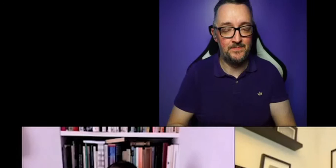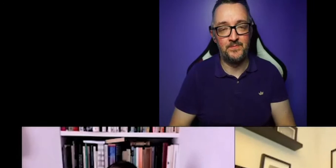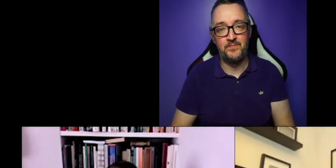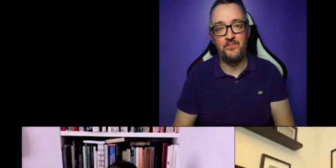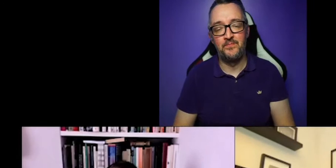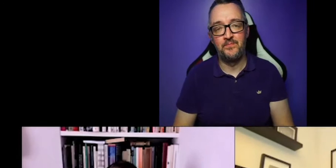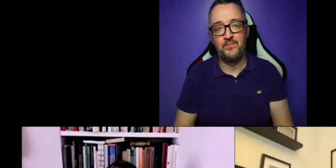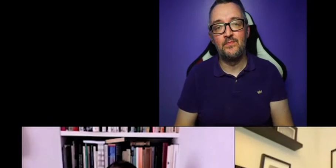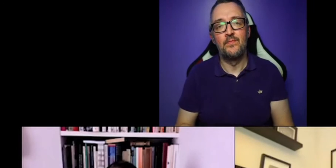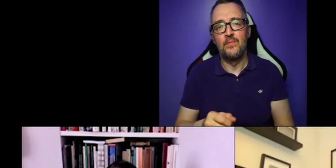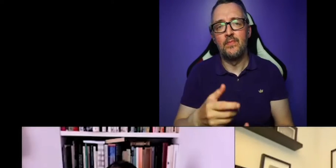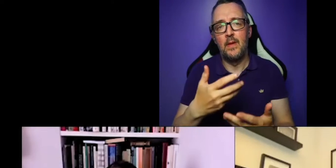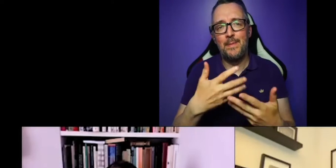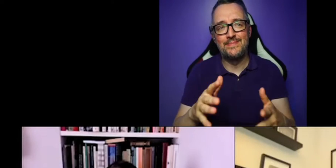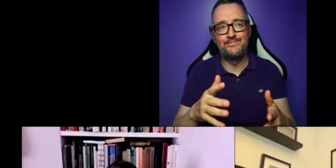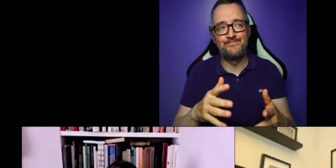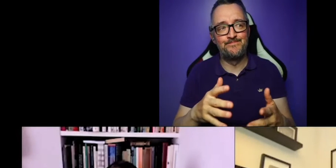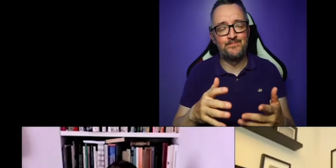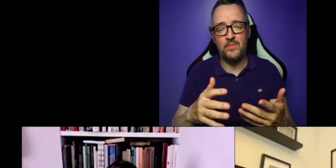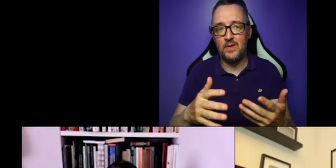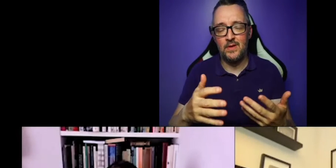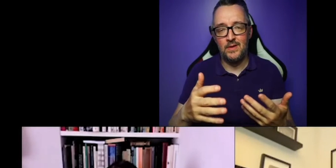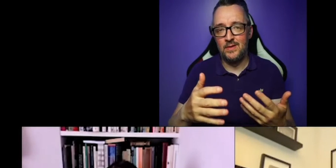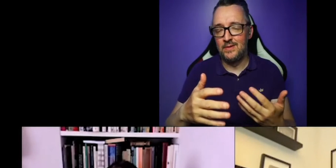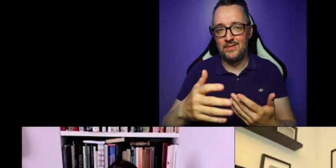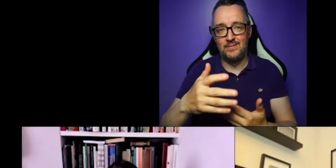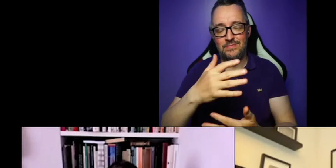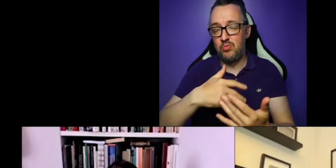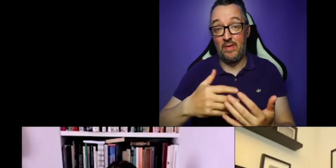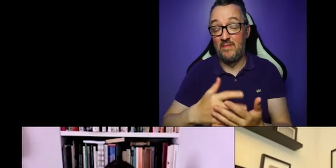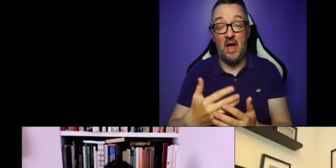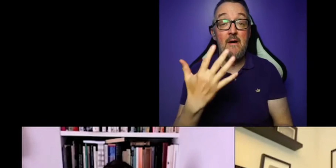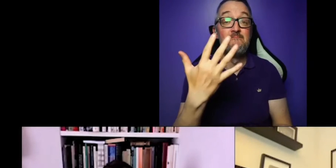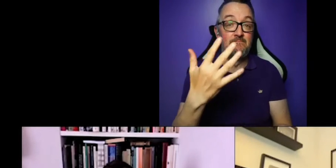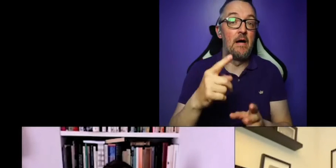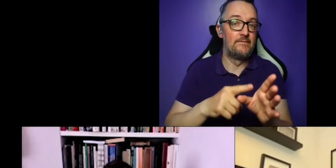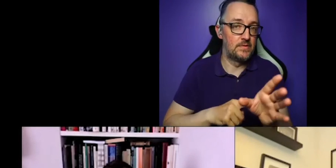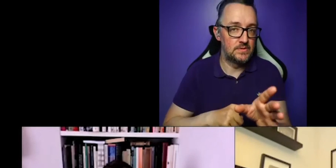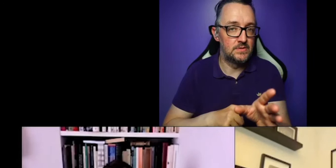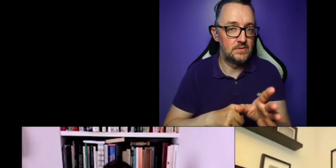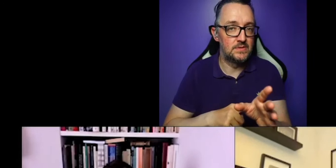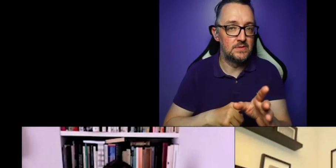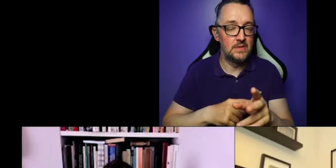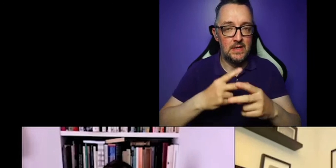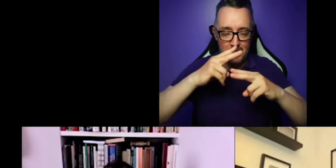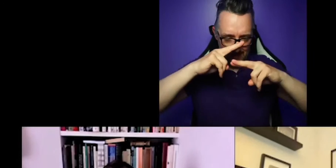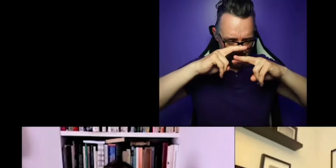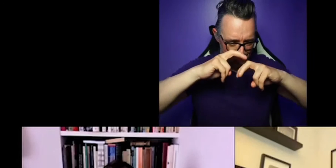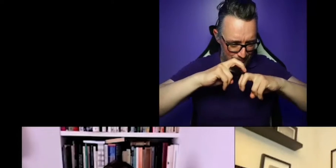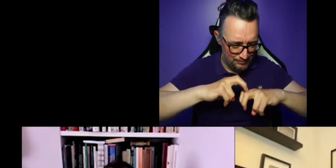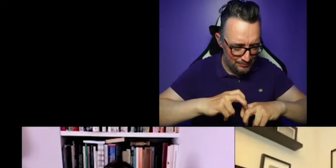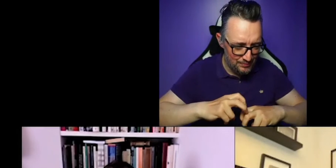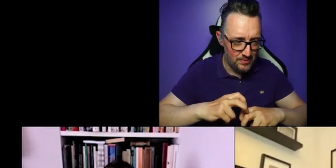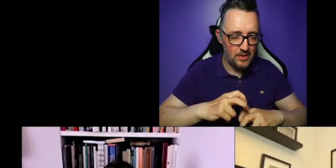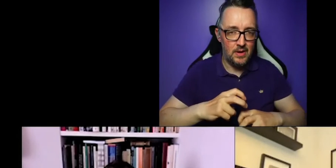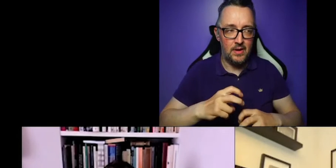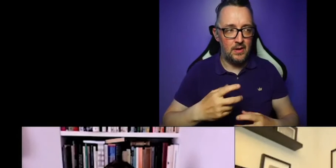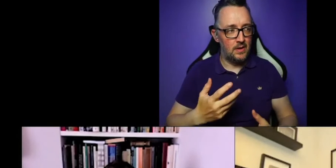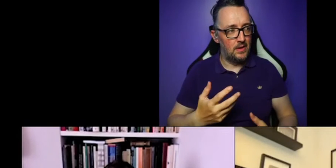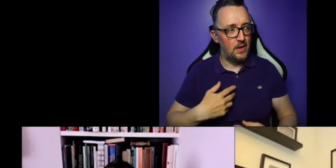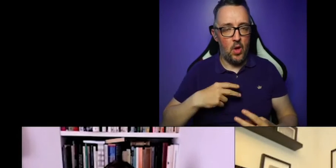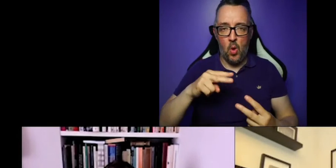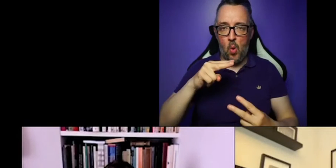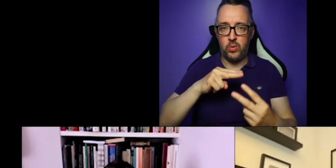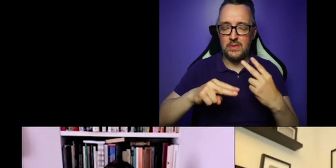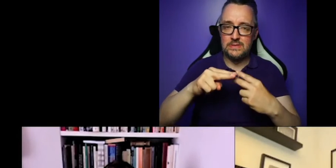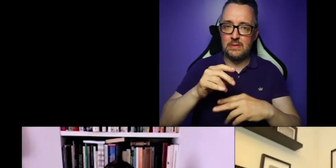So it's been a combination of, yes, five years of exploration of how to be an